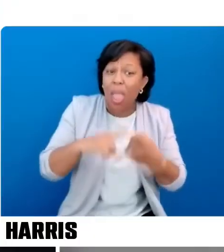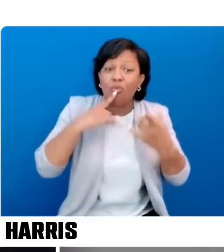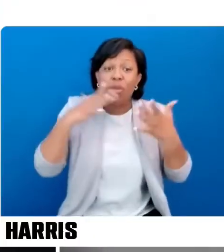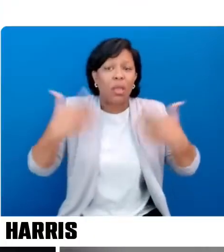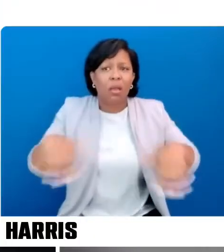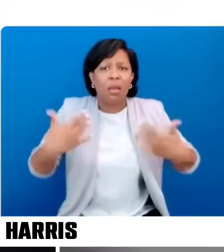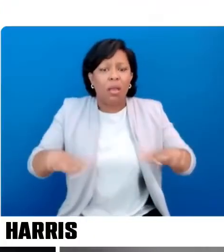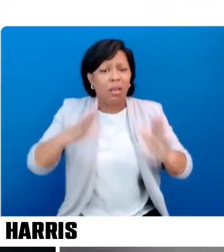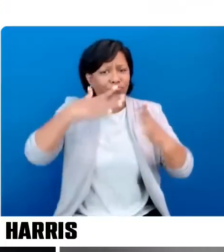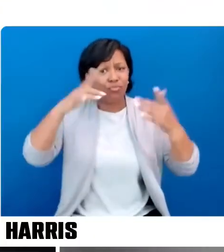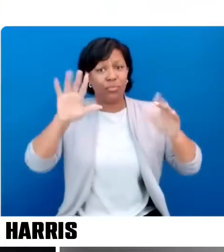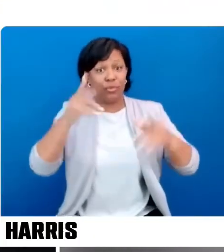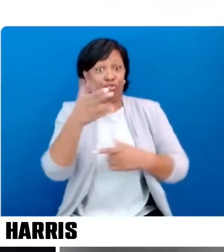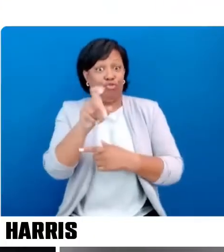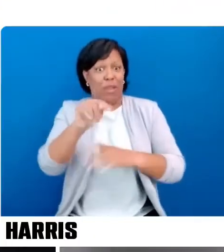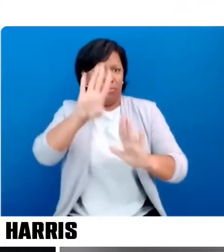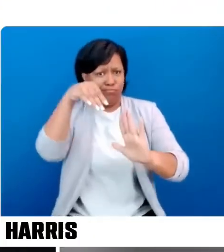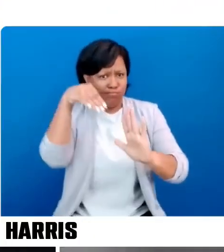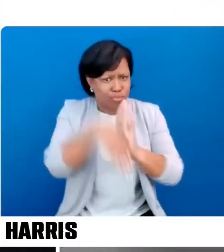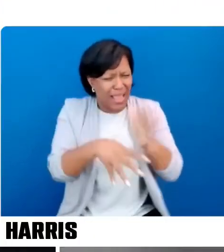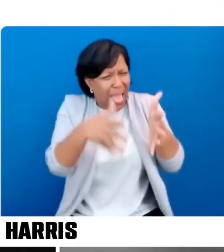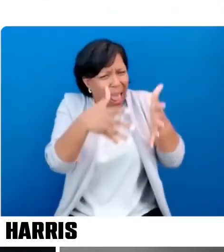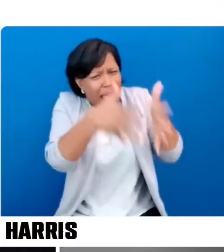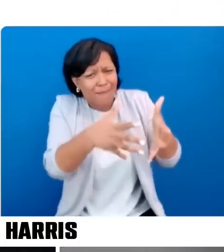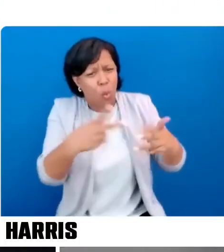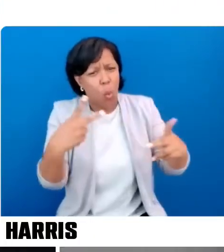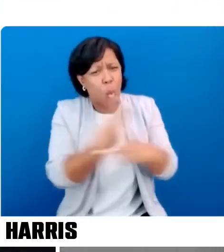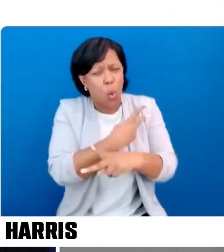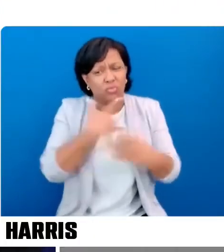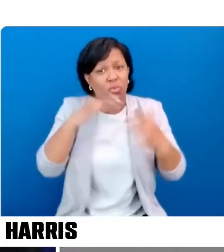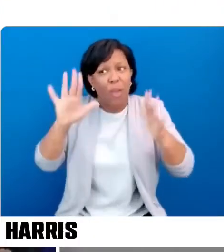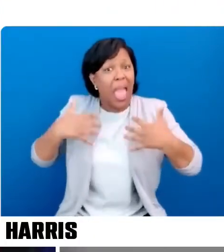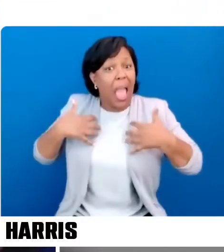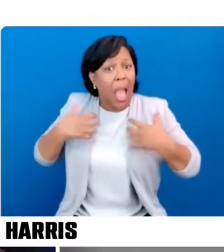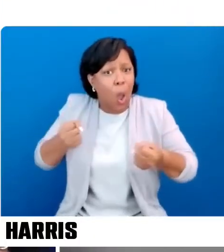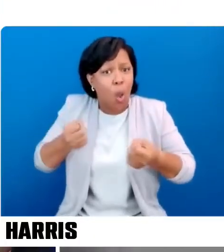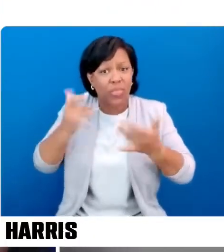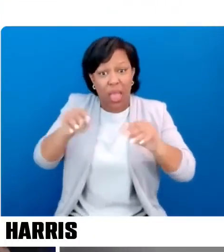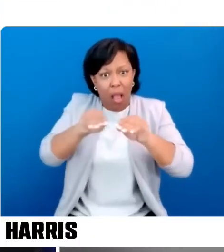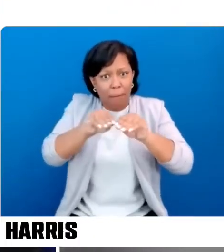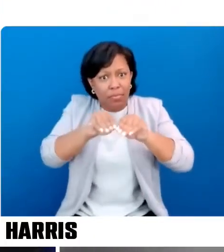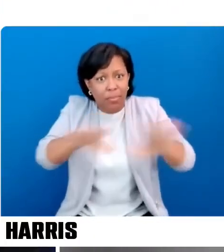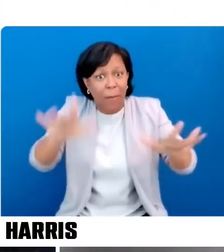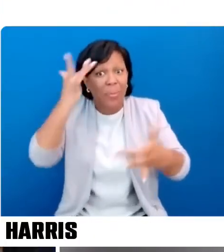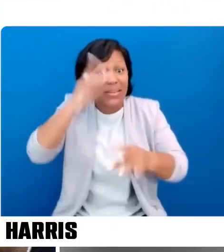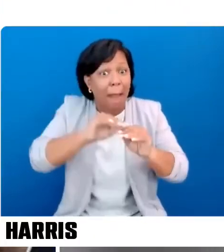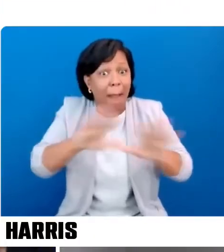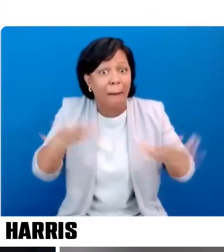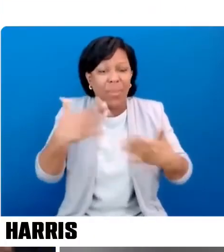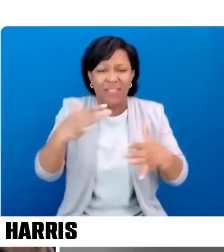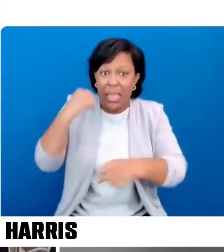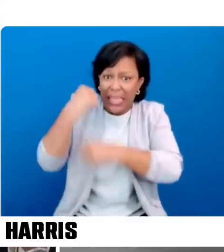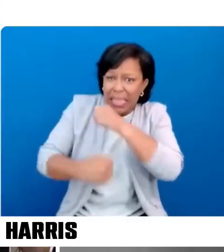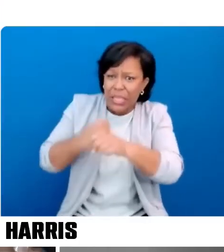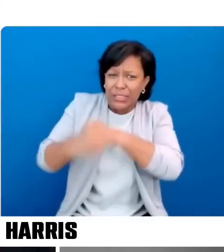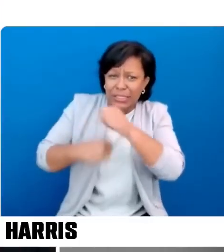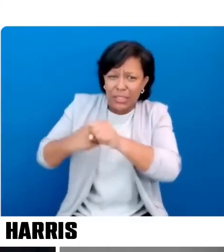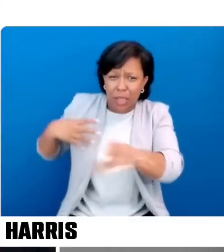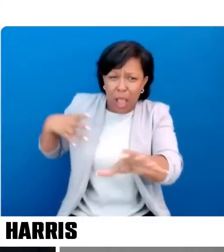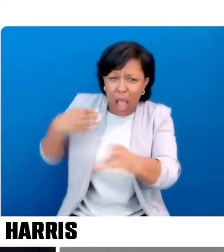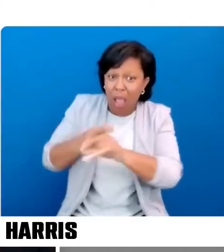public health epidemic in a century. Donald Trump left us the worst attack on